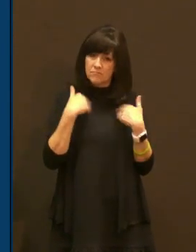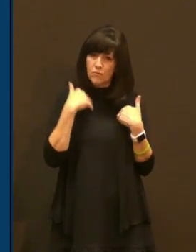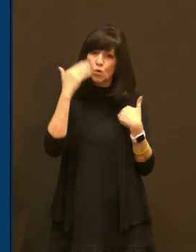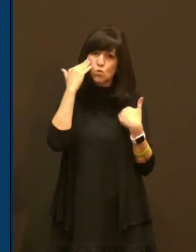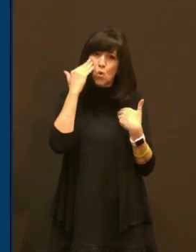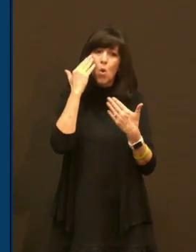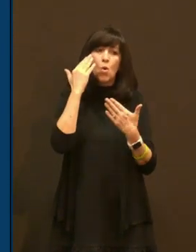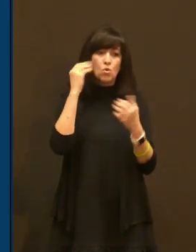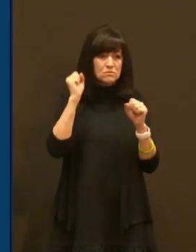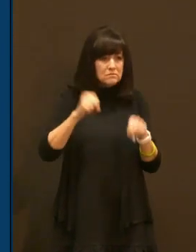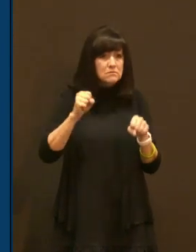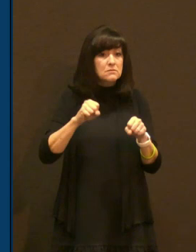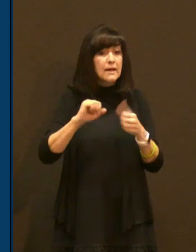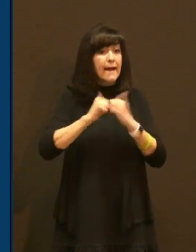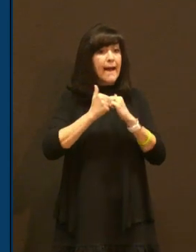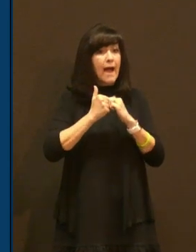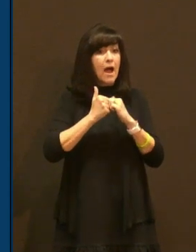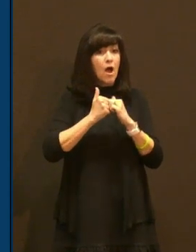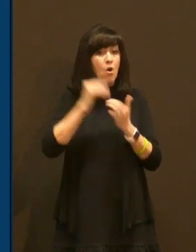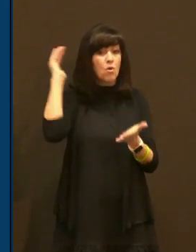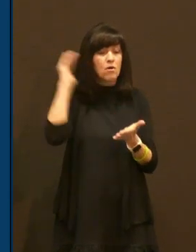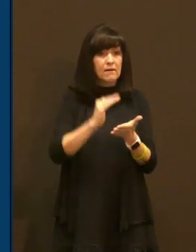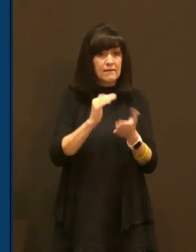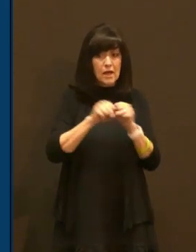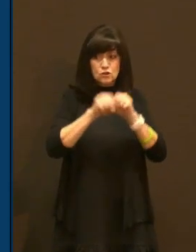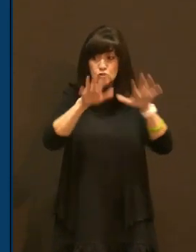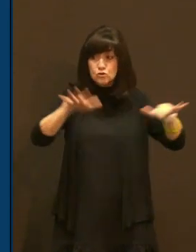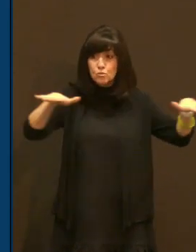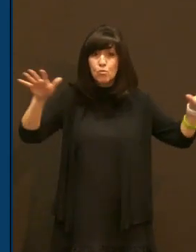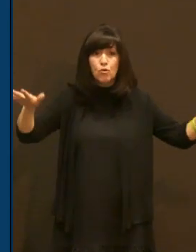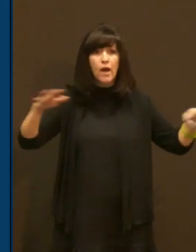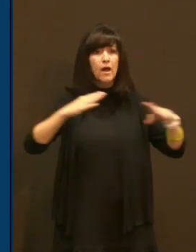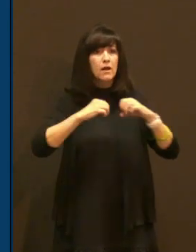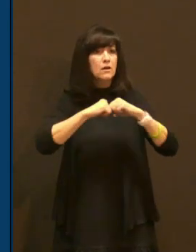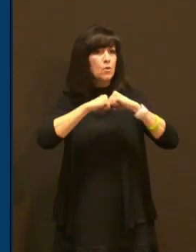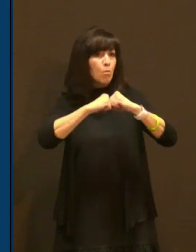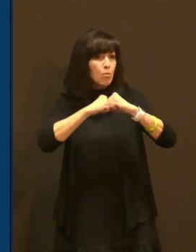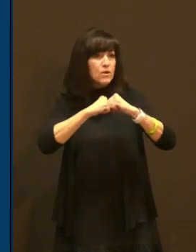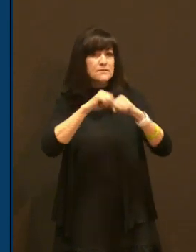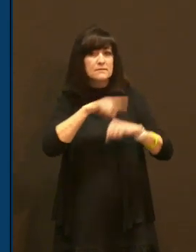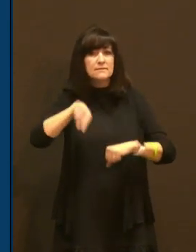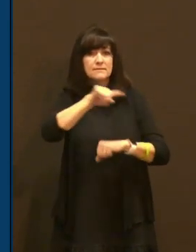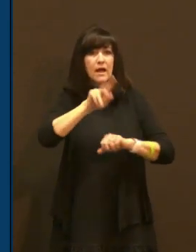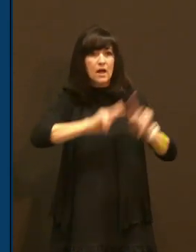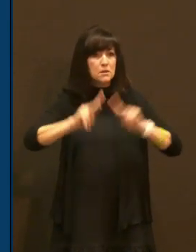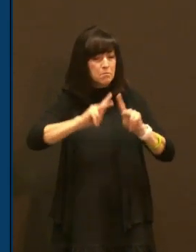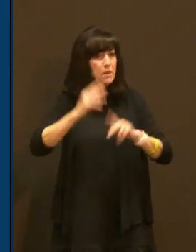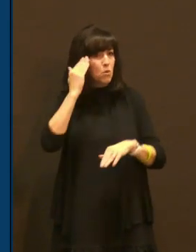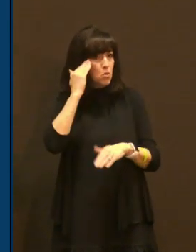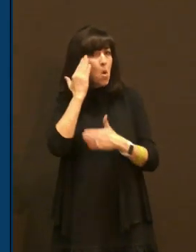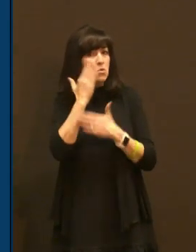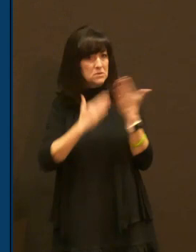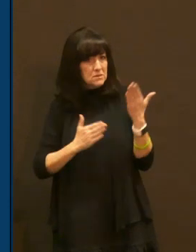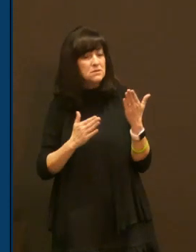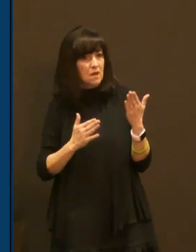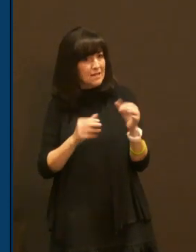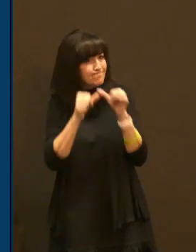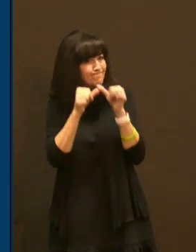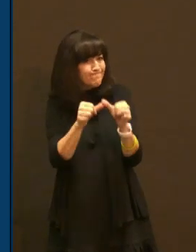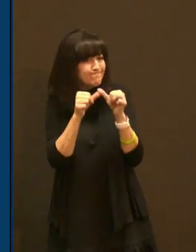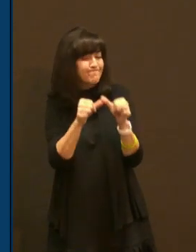its spread. And if we follow that public health guidance, if we are thoughtful